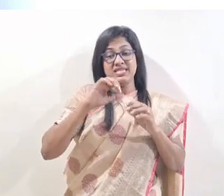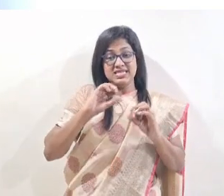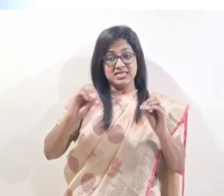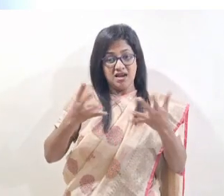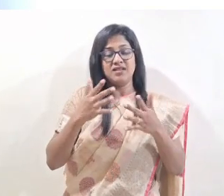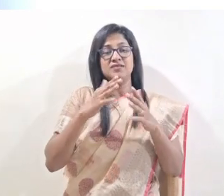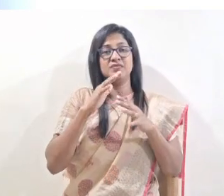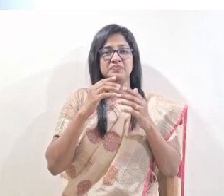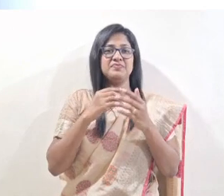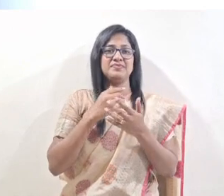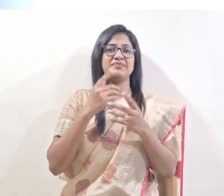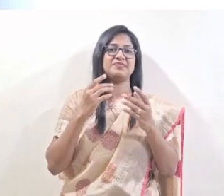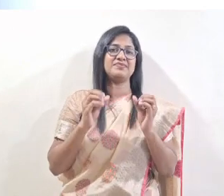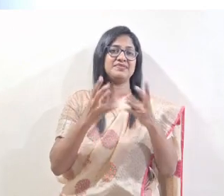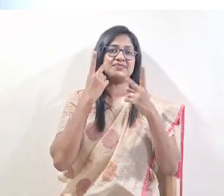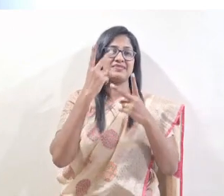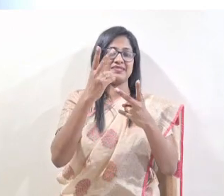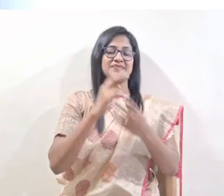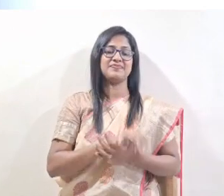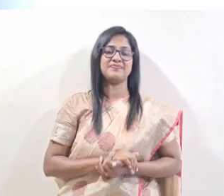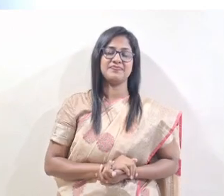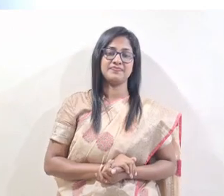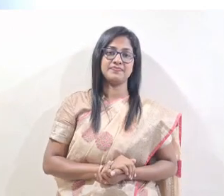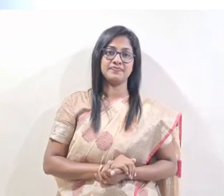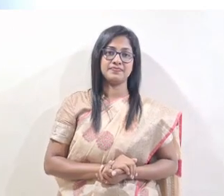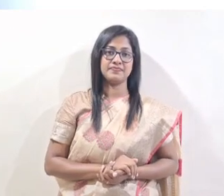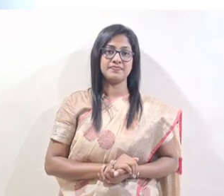still to catch on.